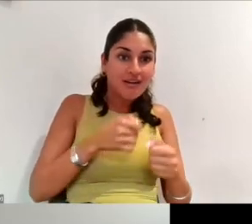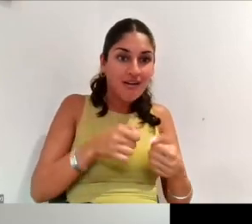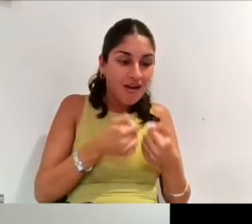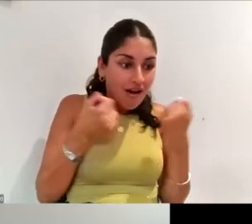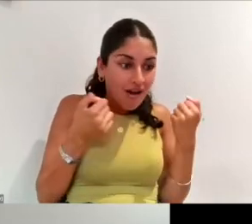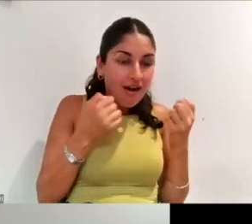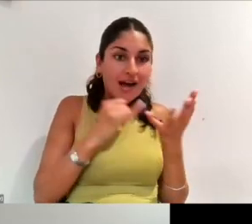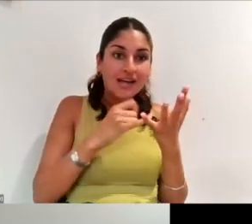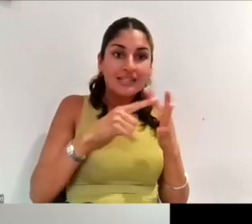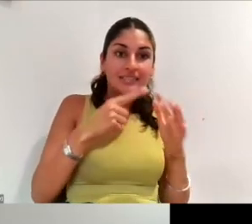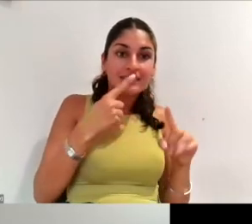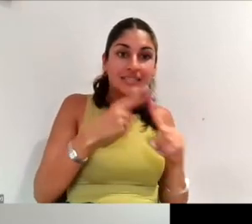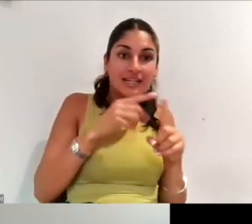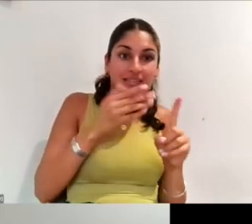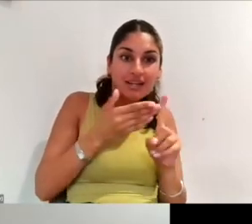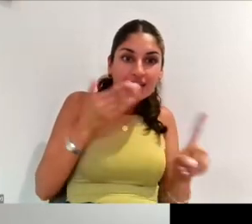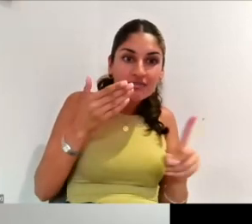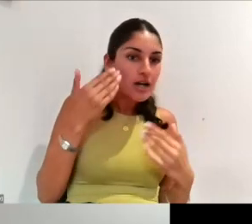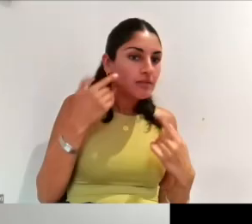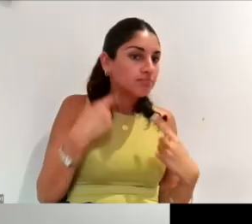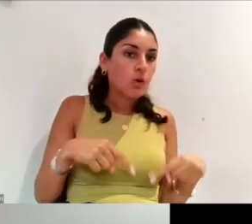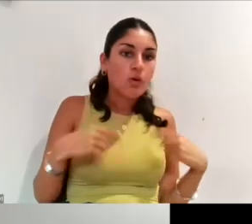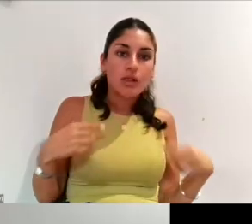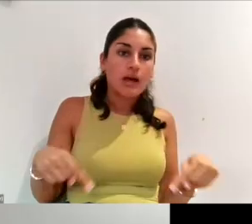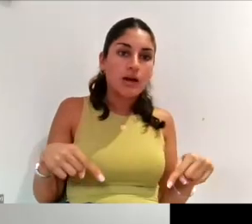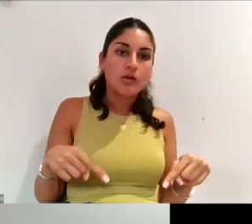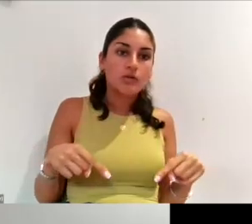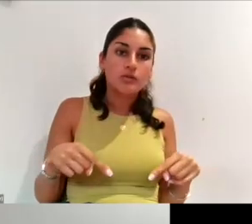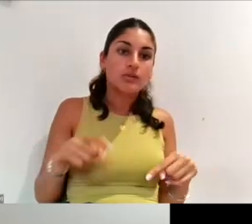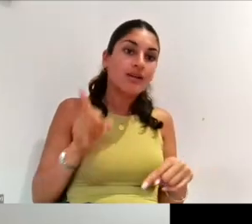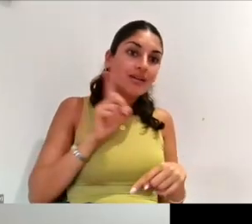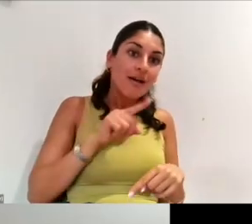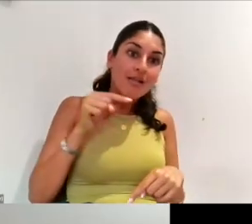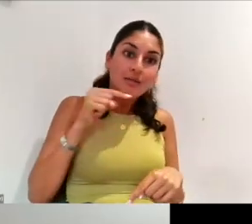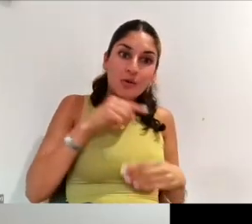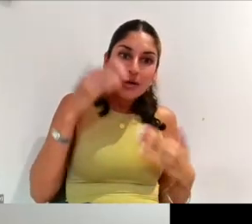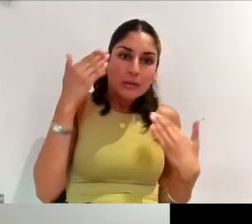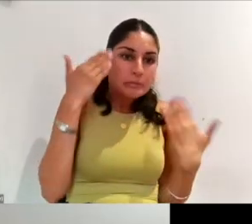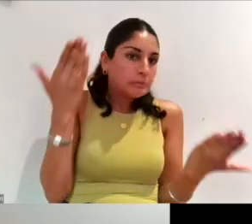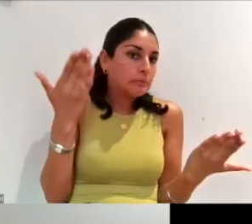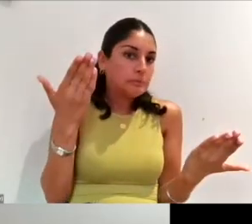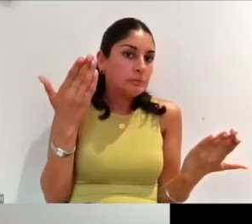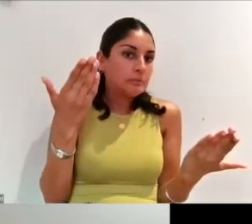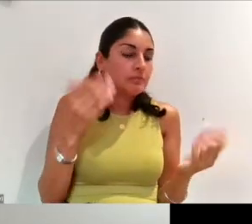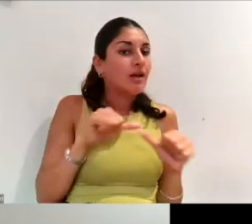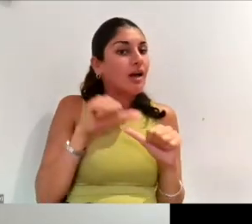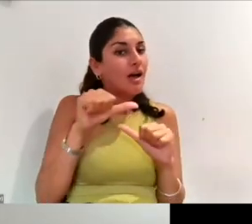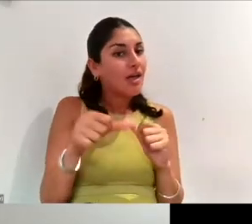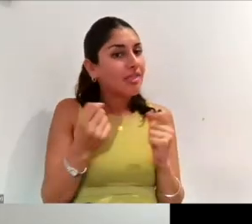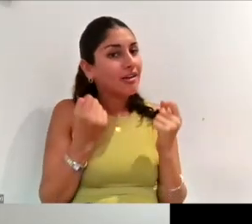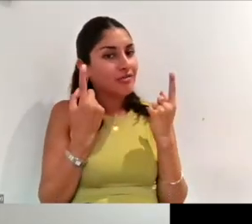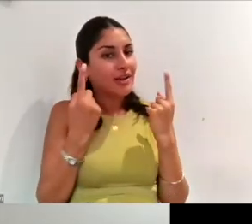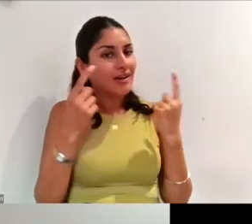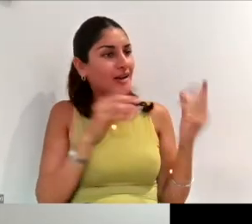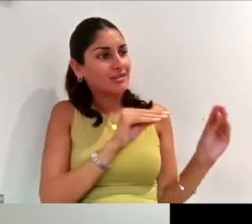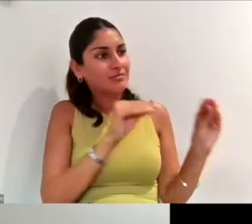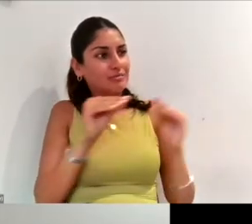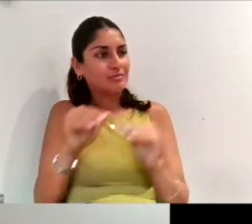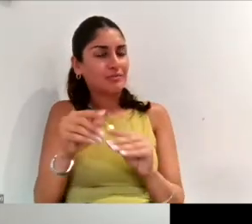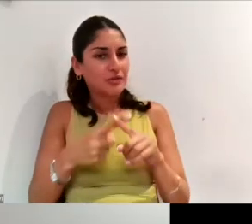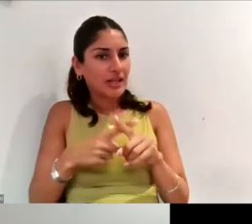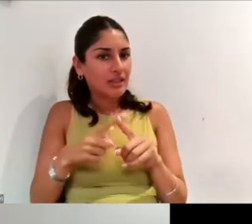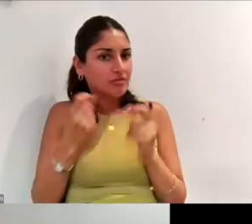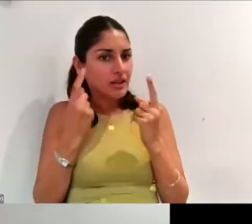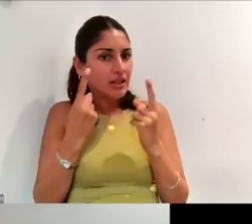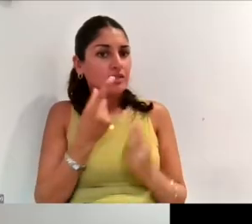child is born. And I never thought of why. I just thought that was the norm. And then I moved to the UK and I was like, oh, you do get to know. And sort of